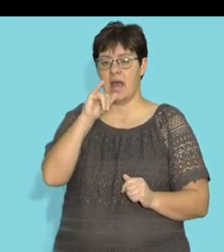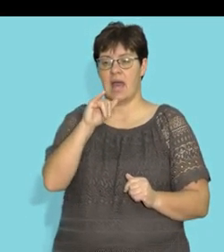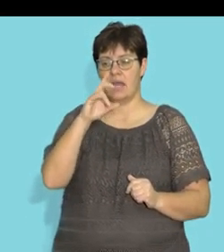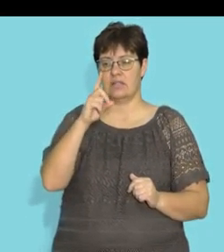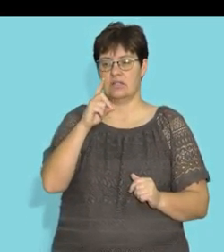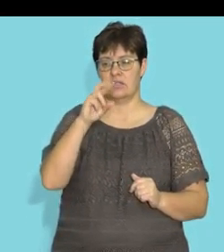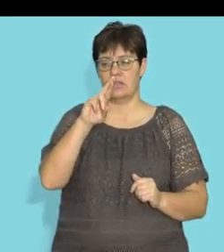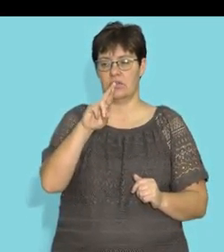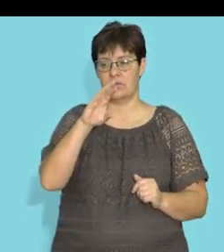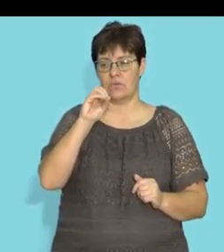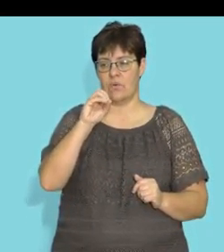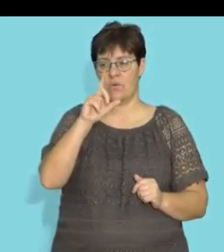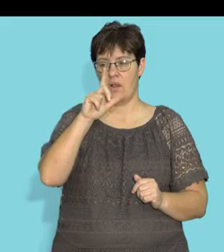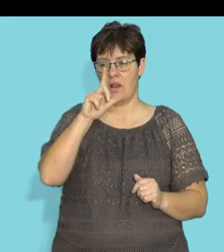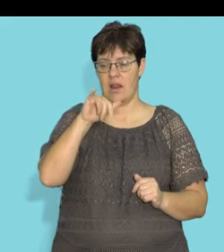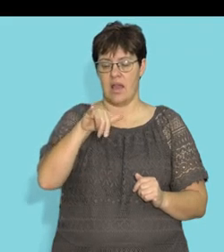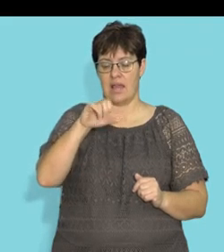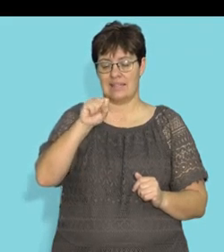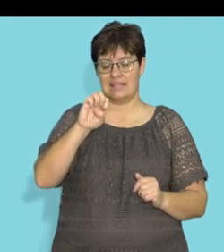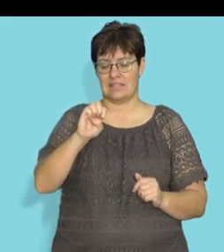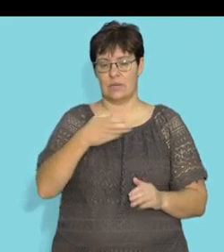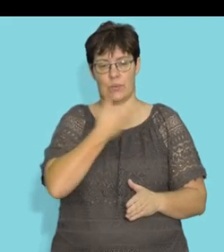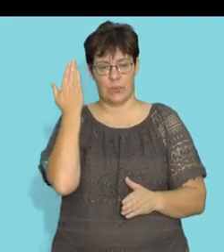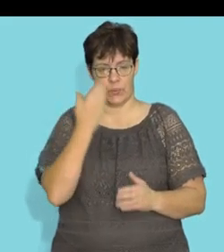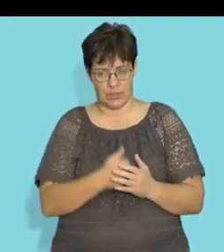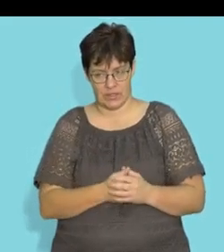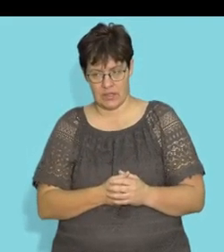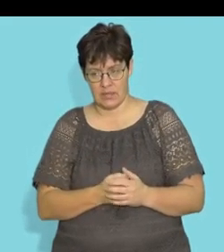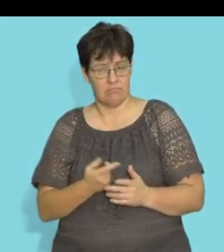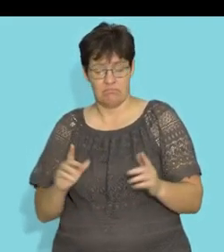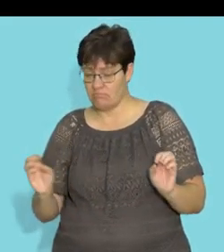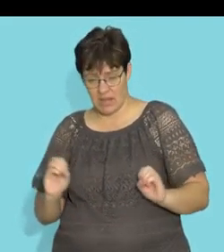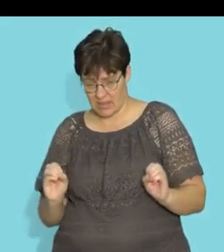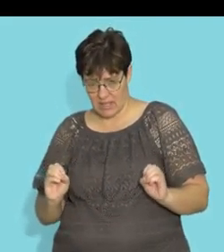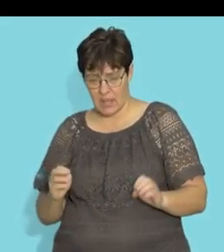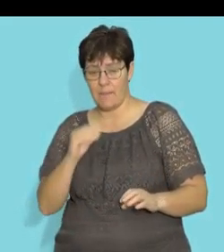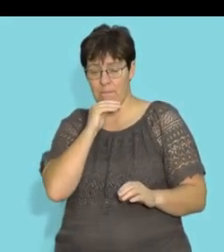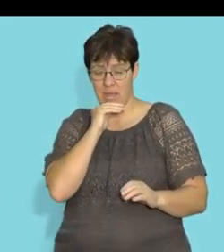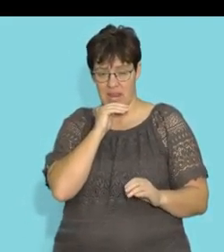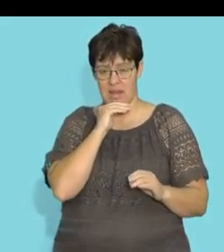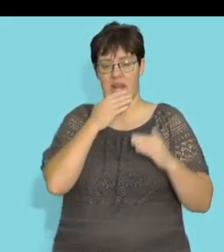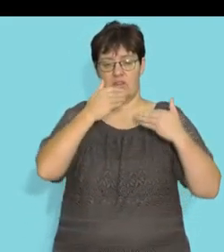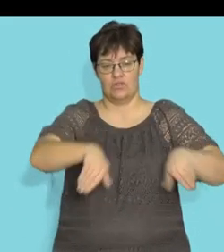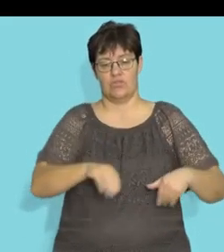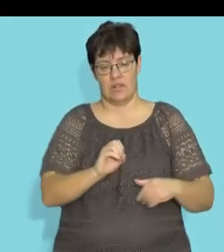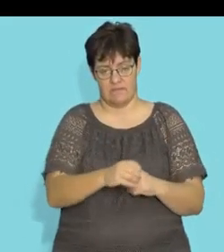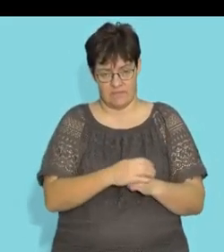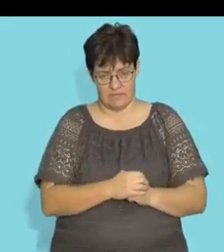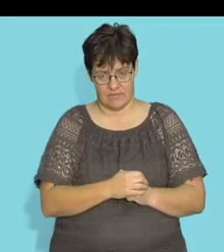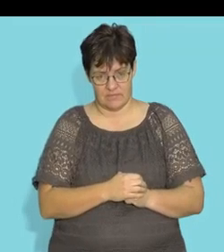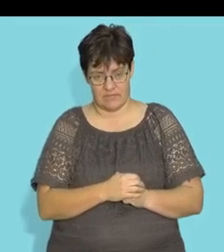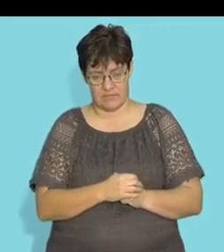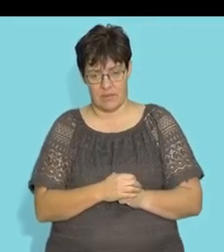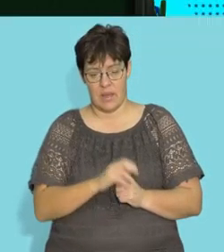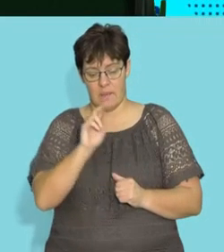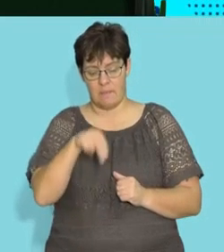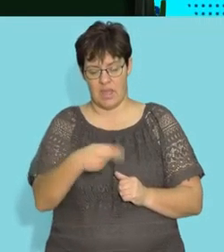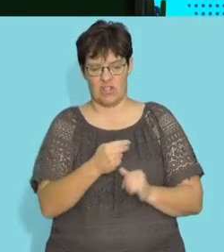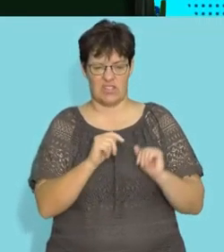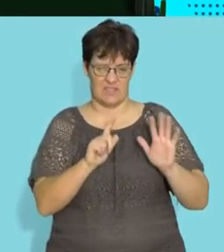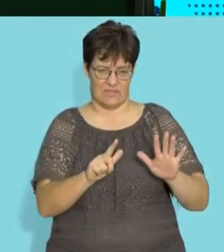Both of them will not dissolve in water. And if they don't dissolve in water,